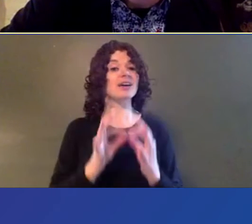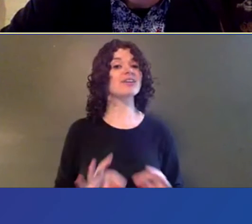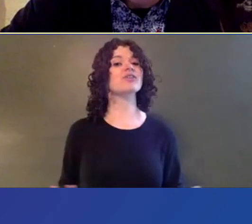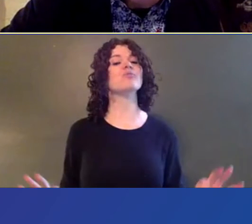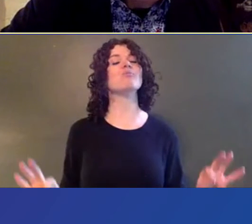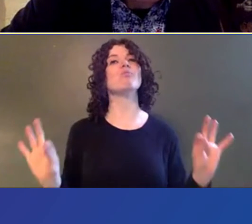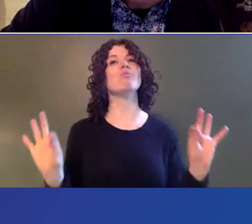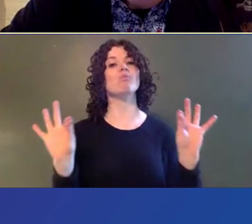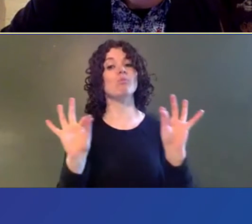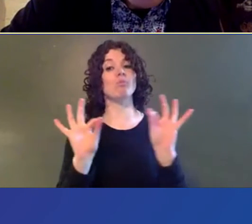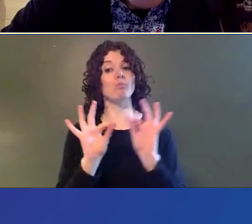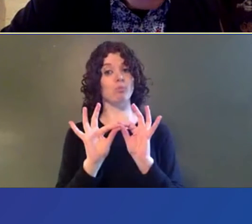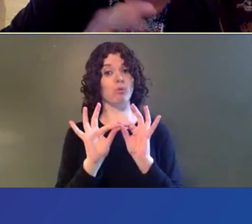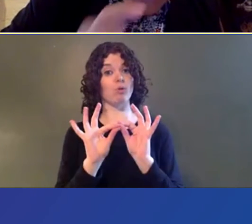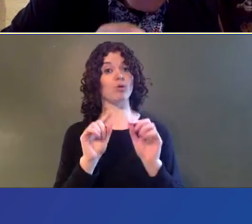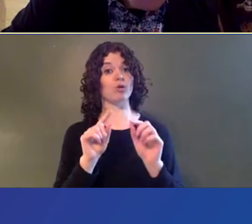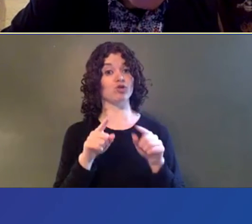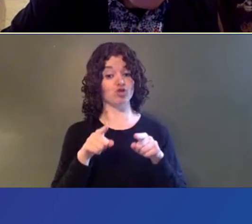that